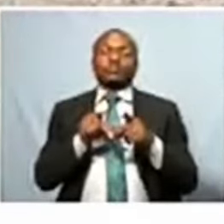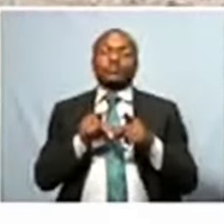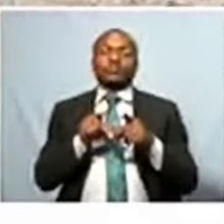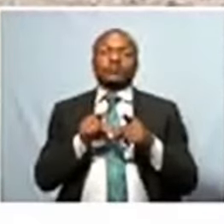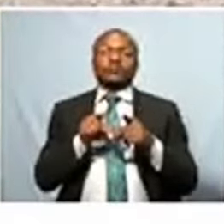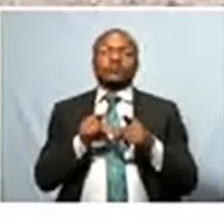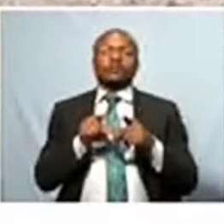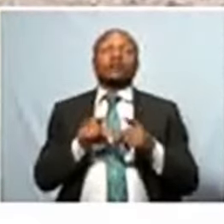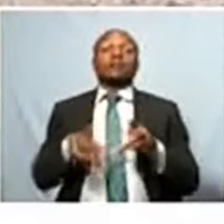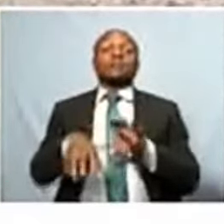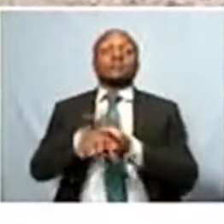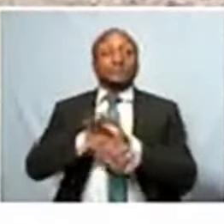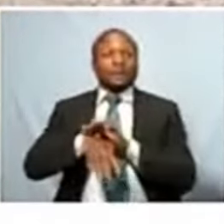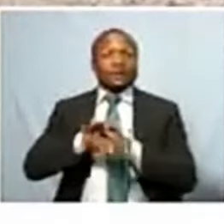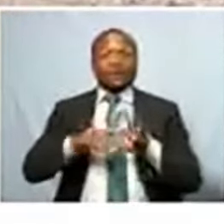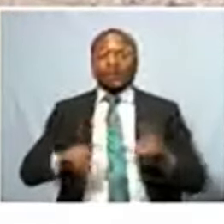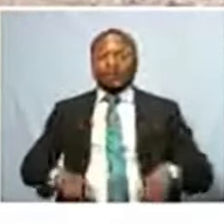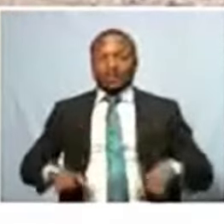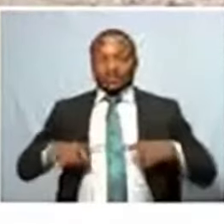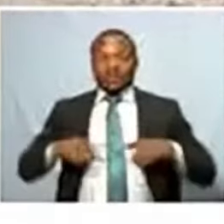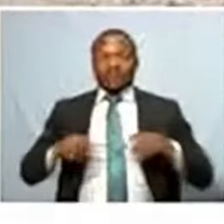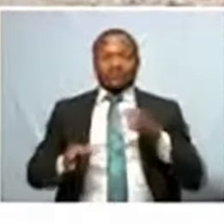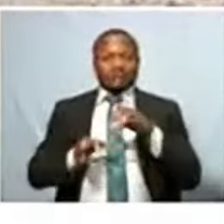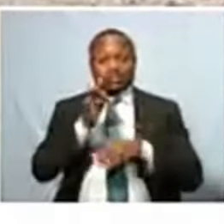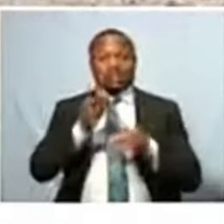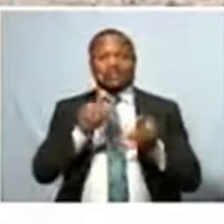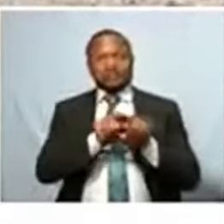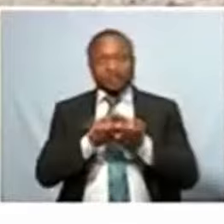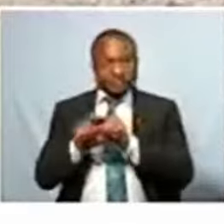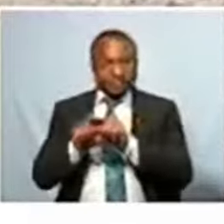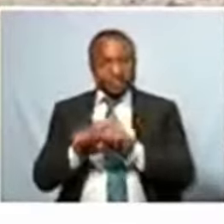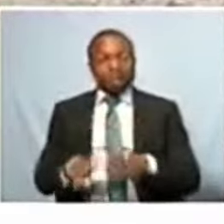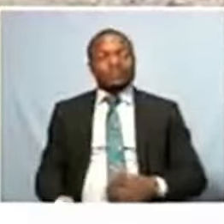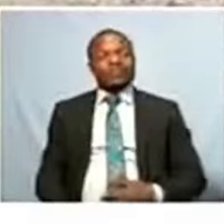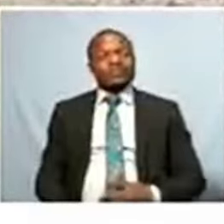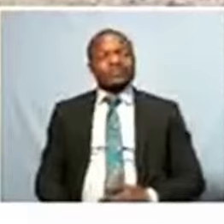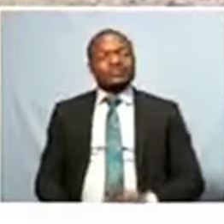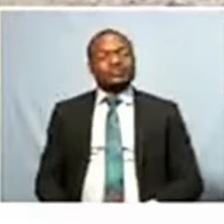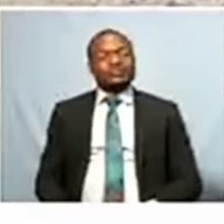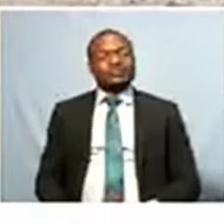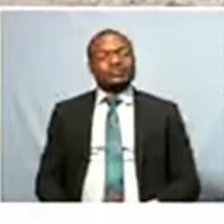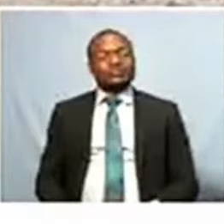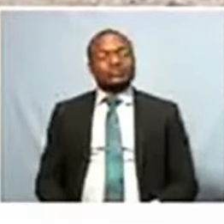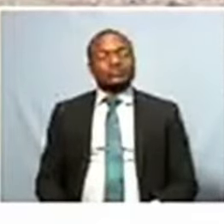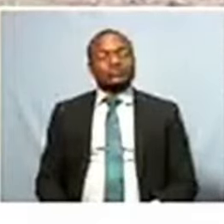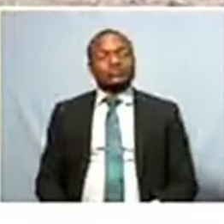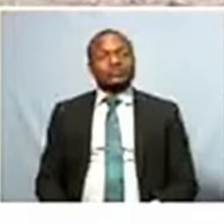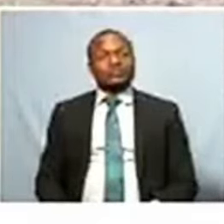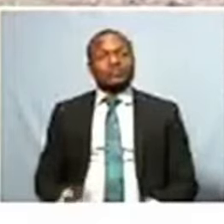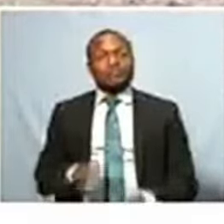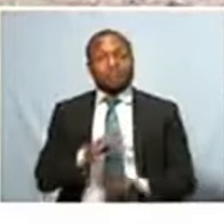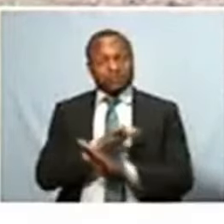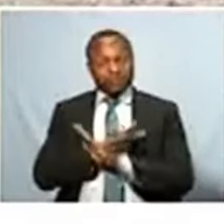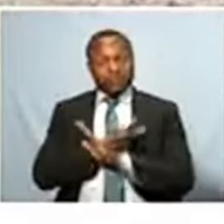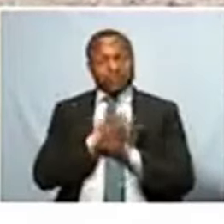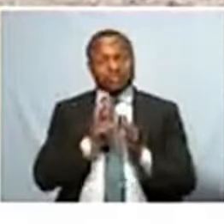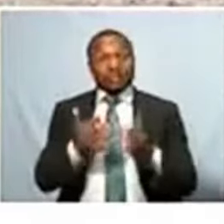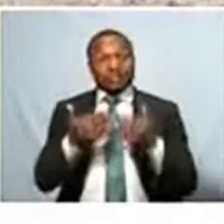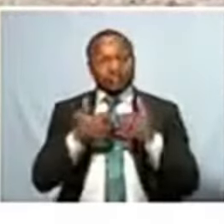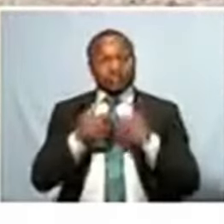Madam Speaker, life is spiritual too. You find that among the Zambians, we